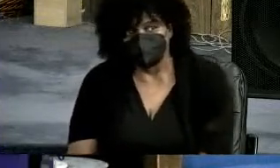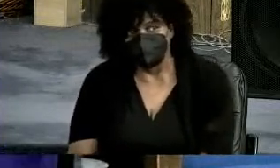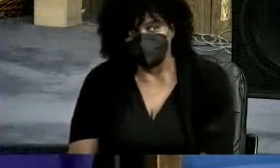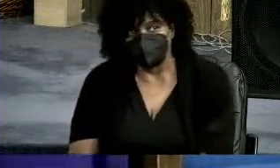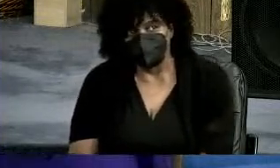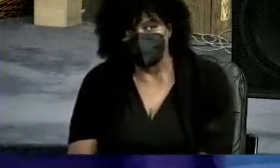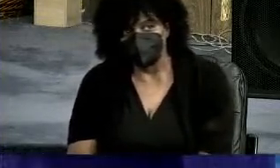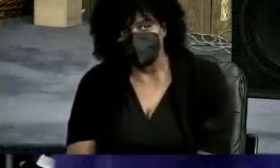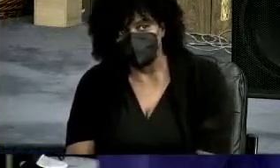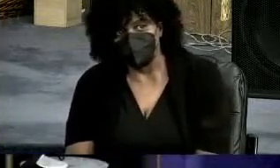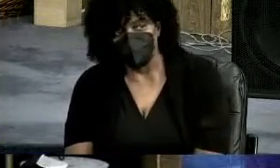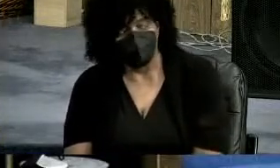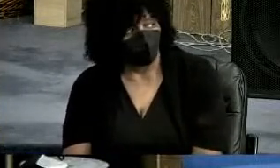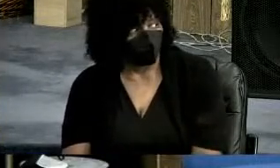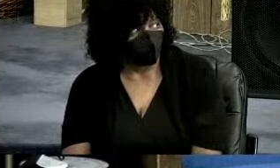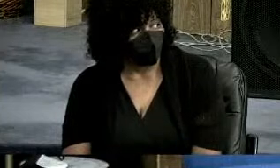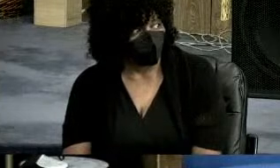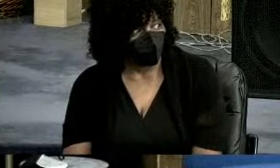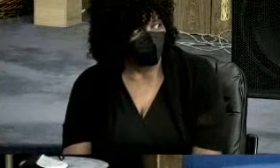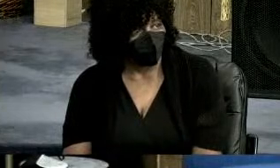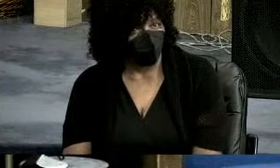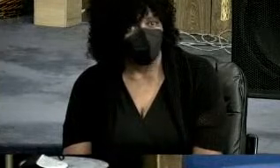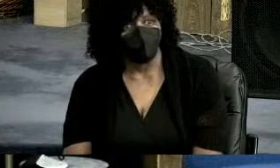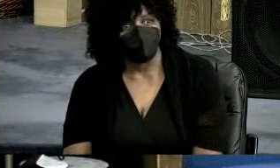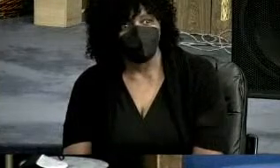right. Yeah, come.